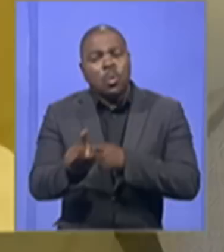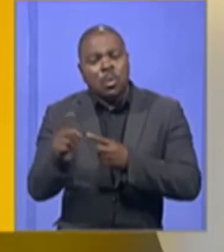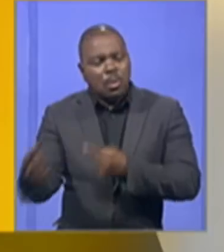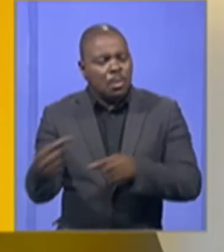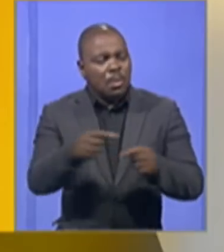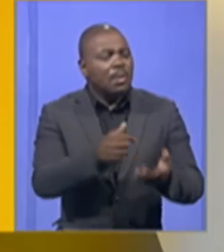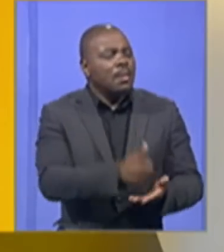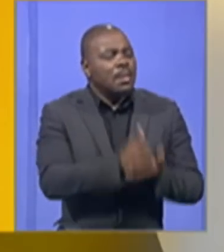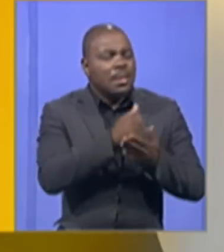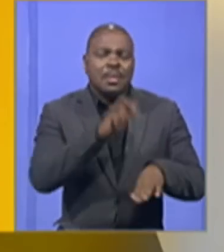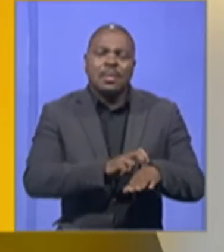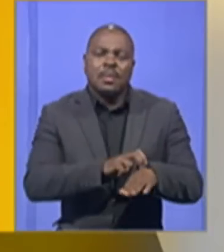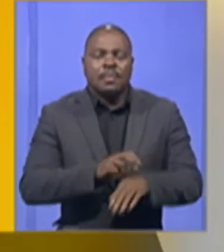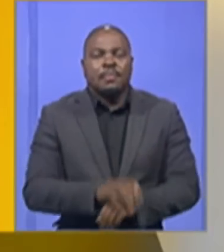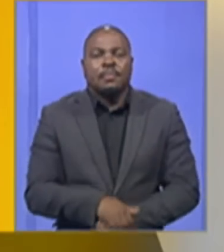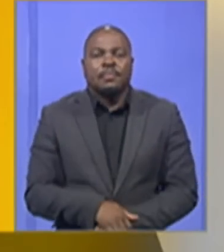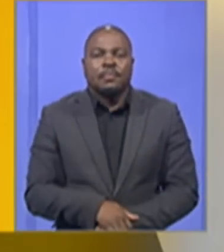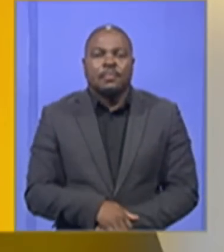thusho.